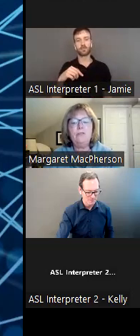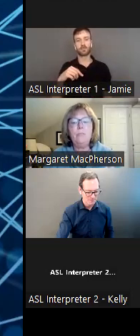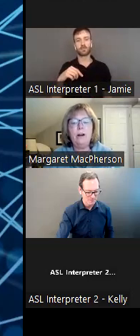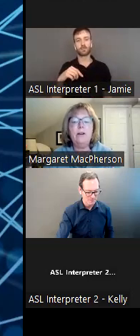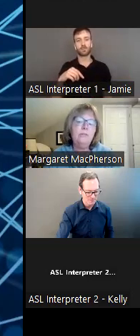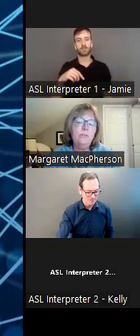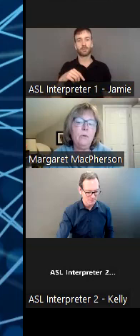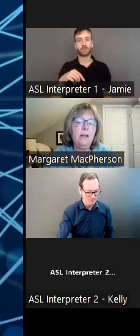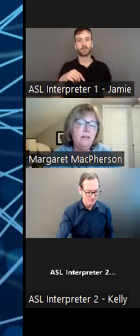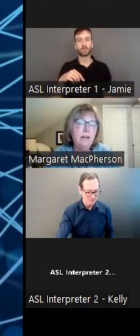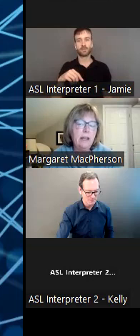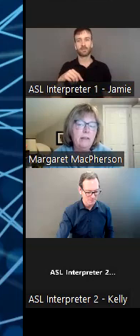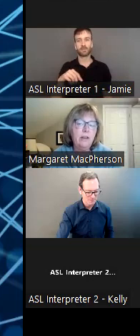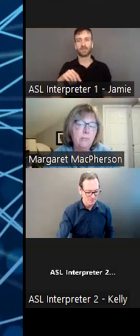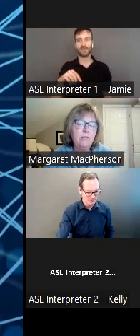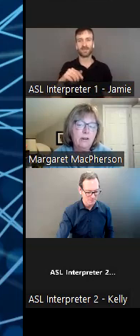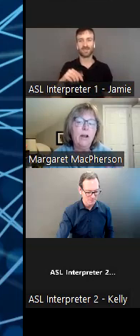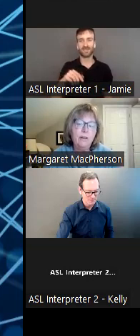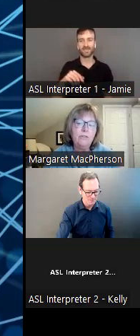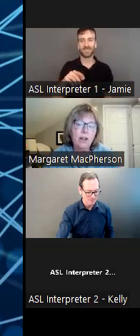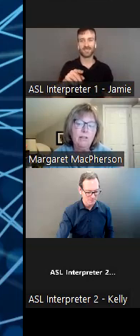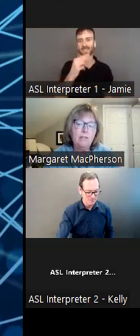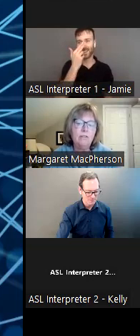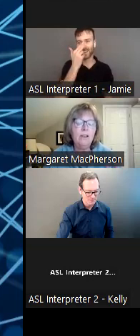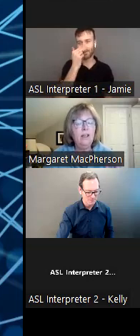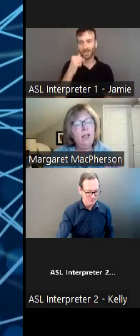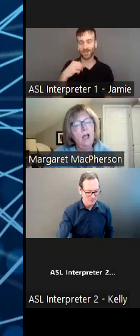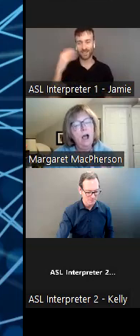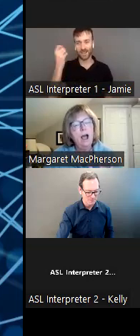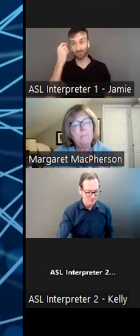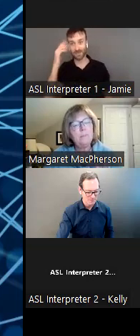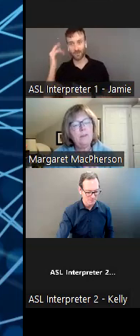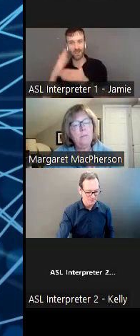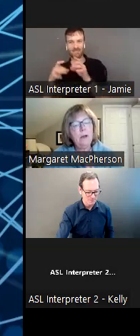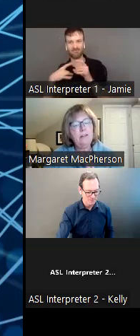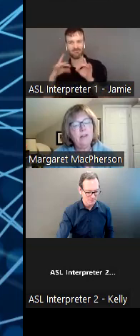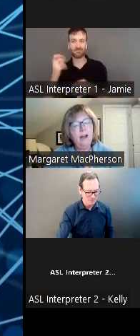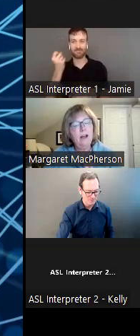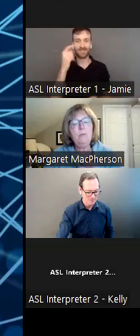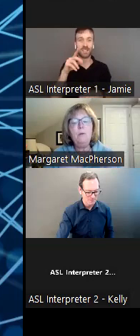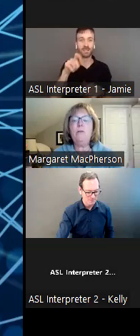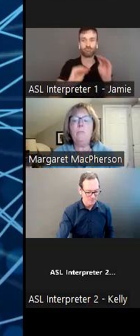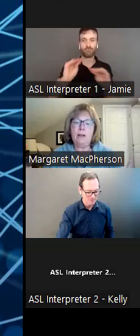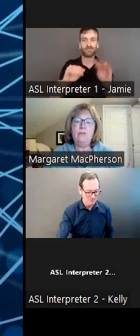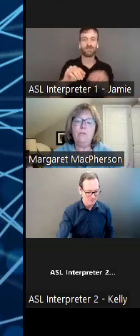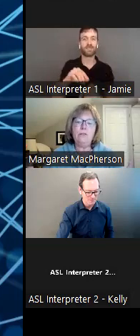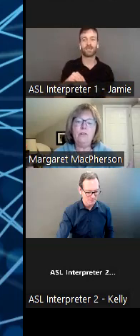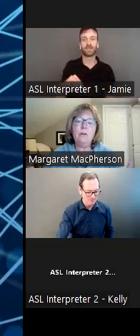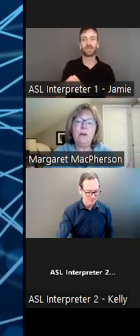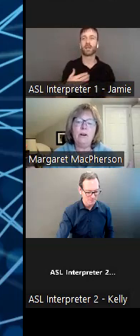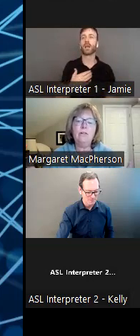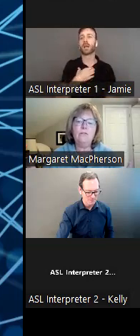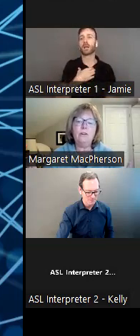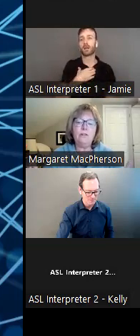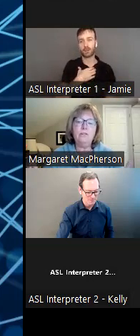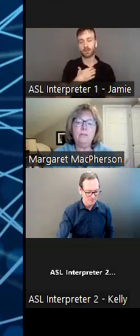the animation part. I know. See, this is why Nadine hates animation. I understand this. But we will have compassion for each other